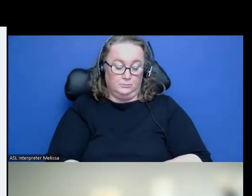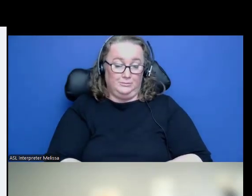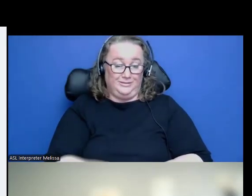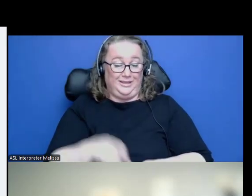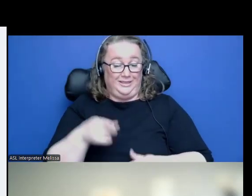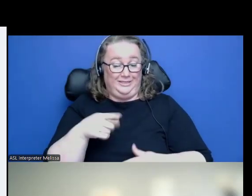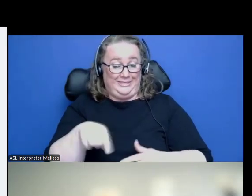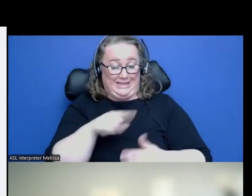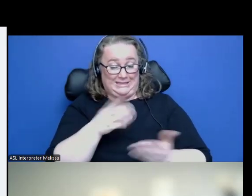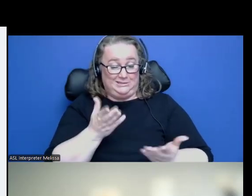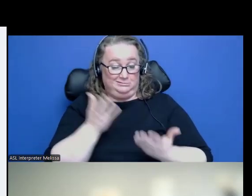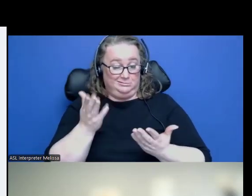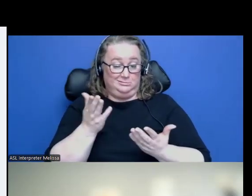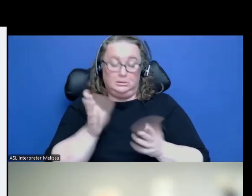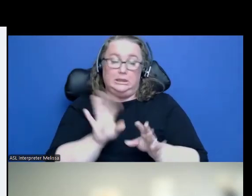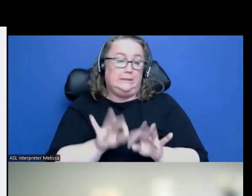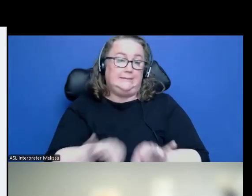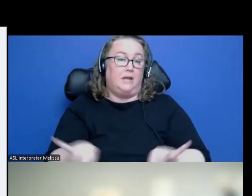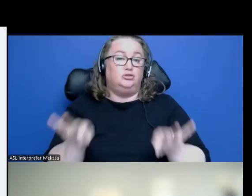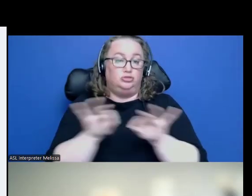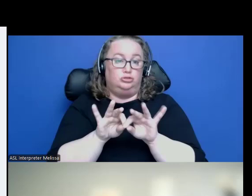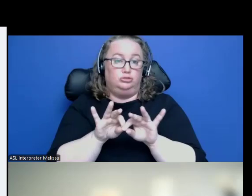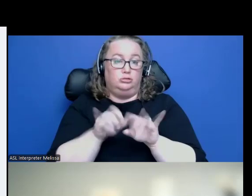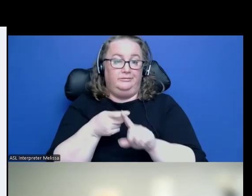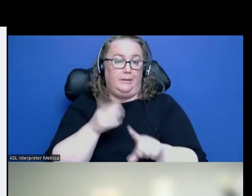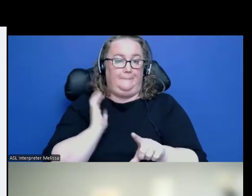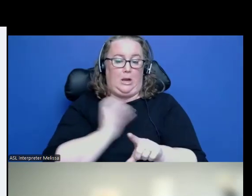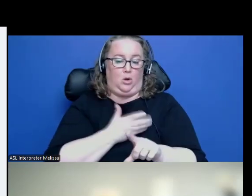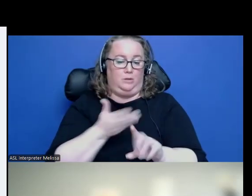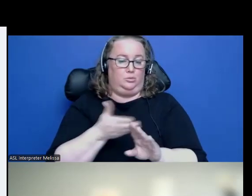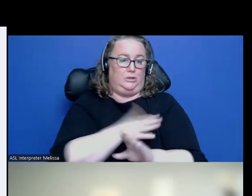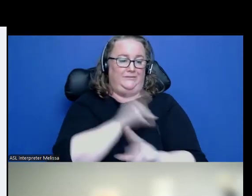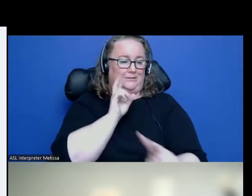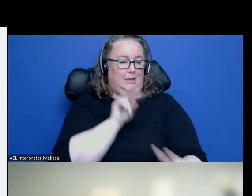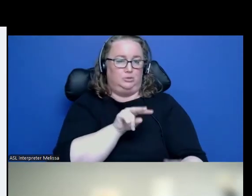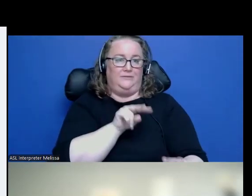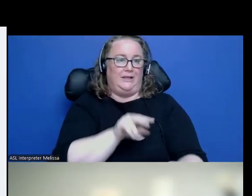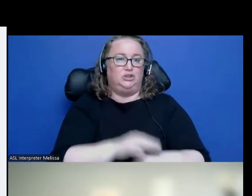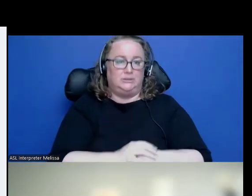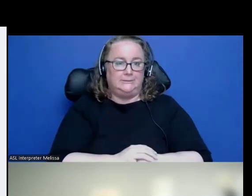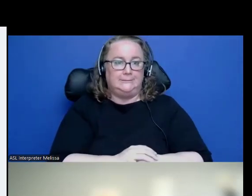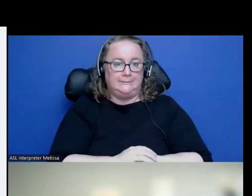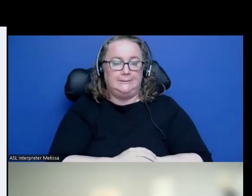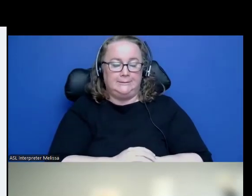given our observations of the last decade. First,